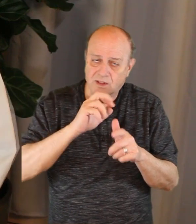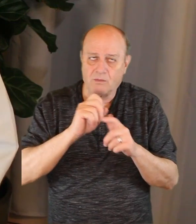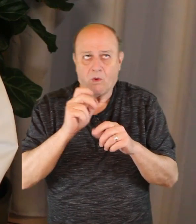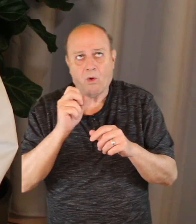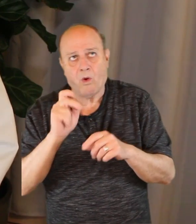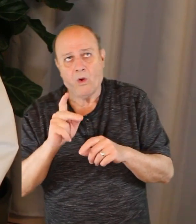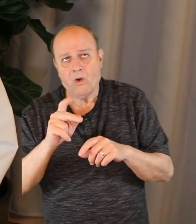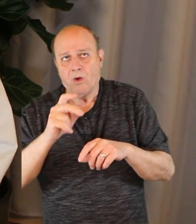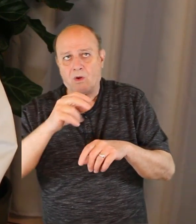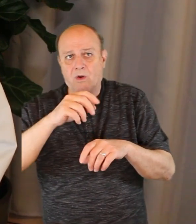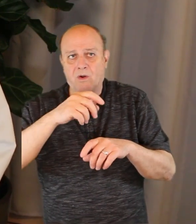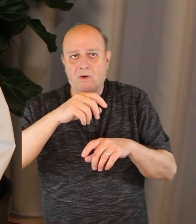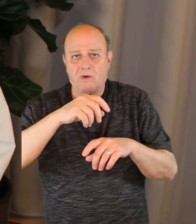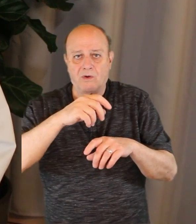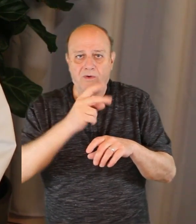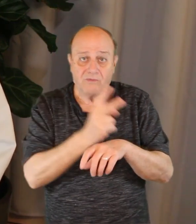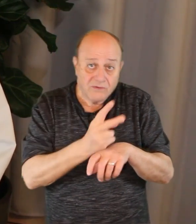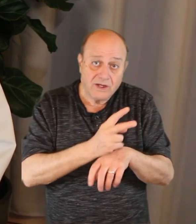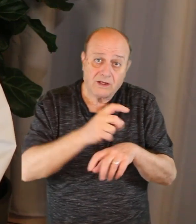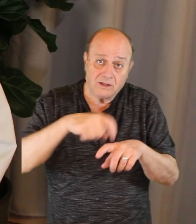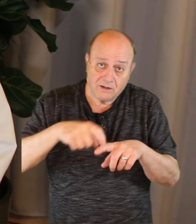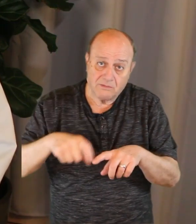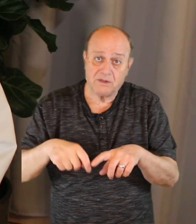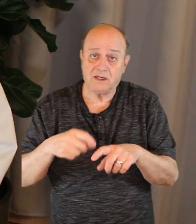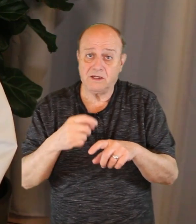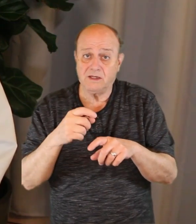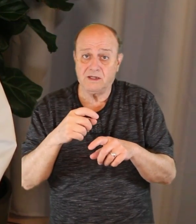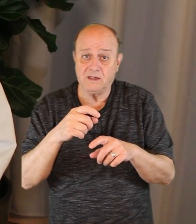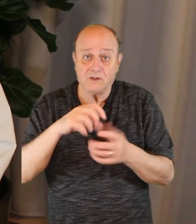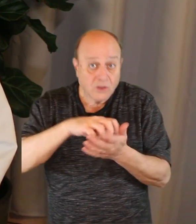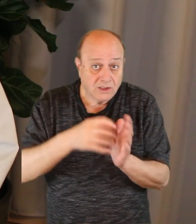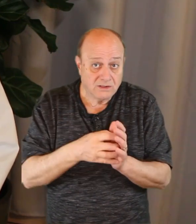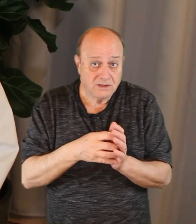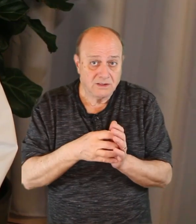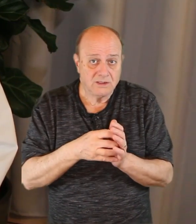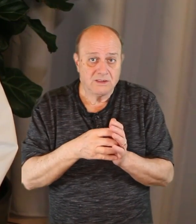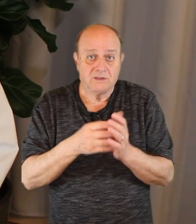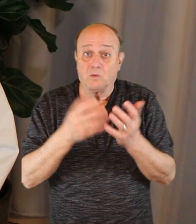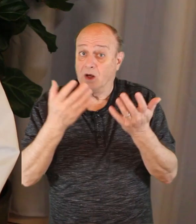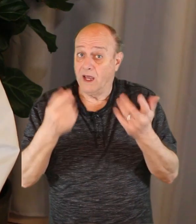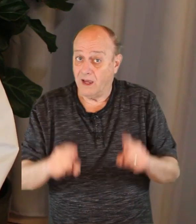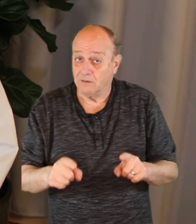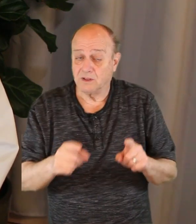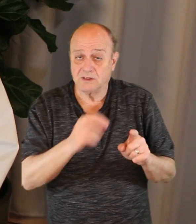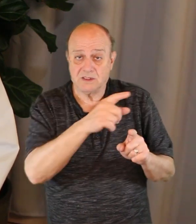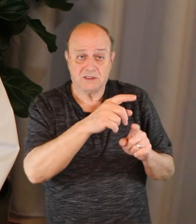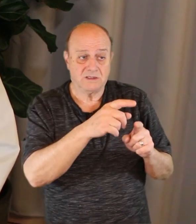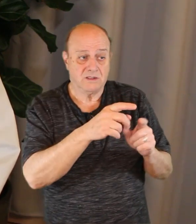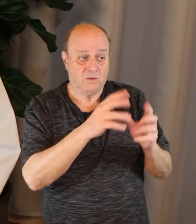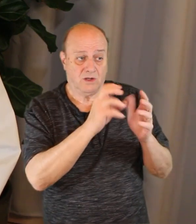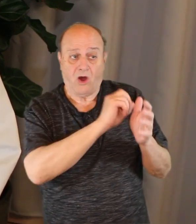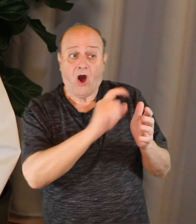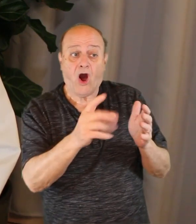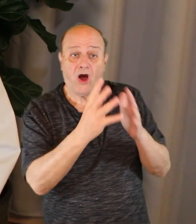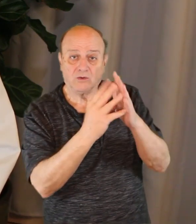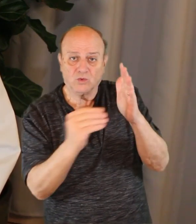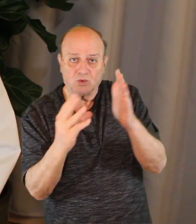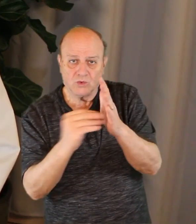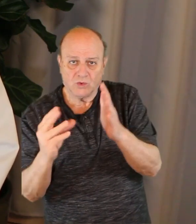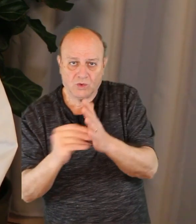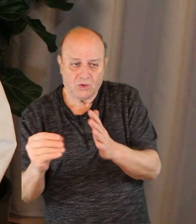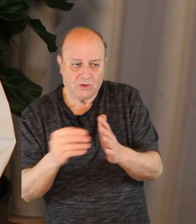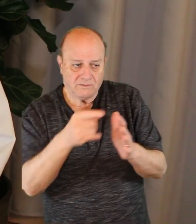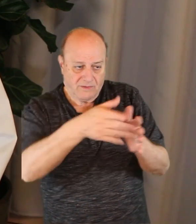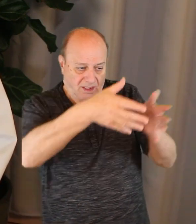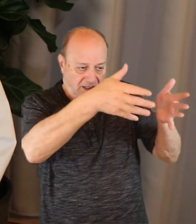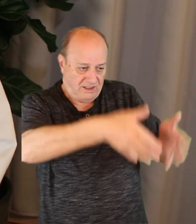cookies. And after all the flavor is extracted out, they grind those husks and put them in your ice cream and cookies.